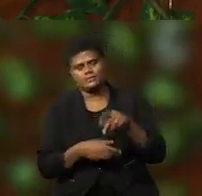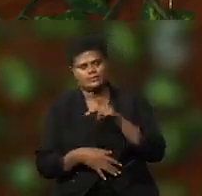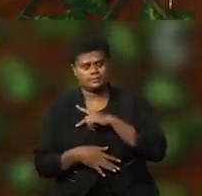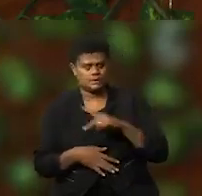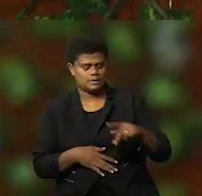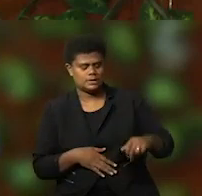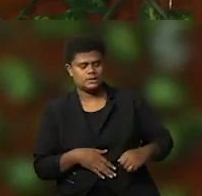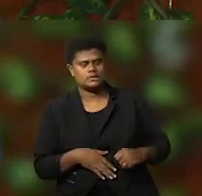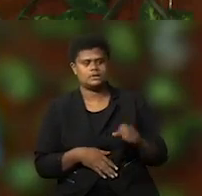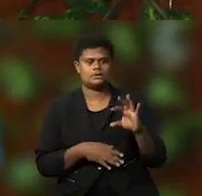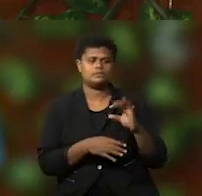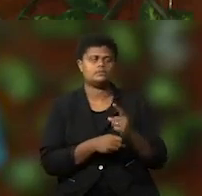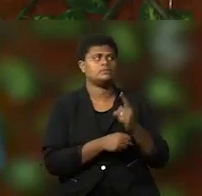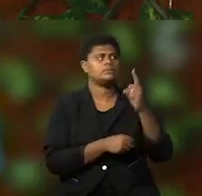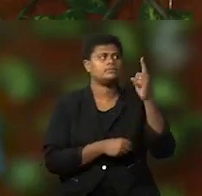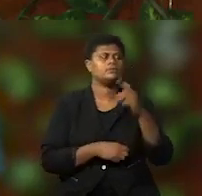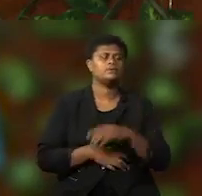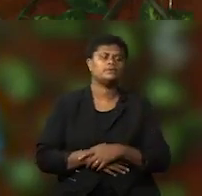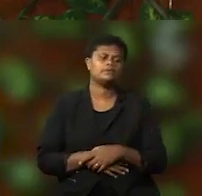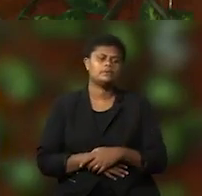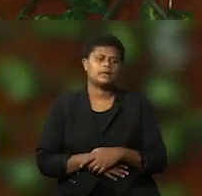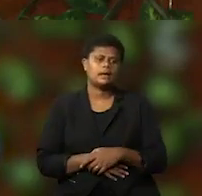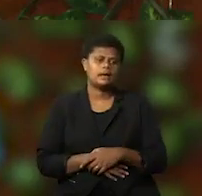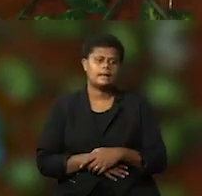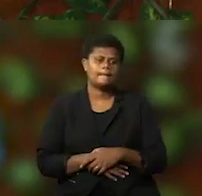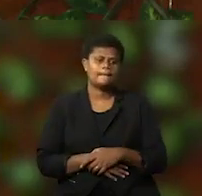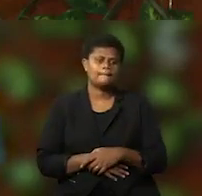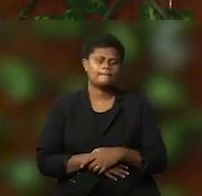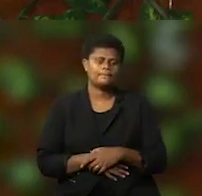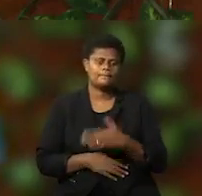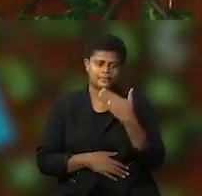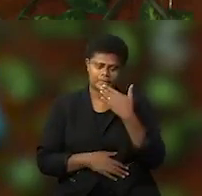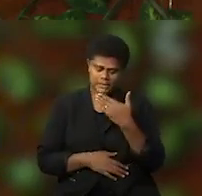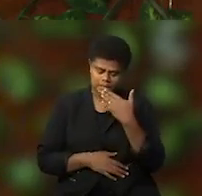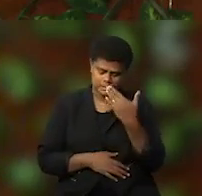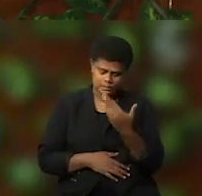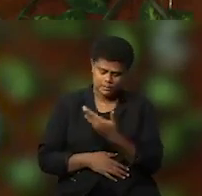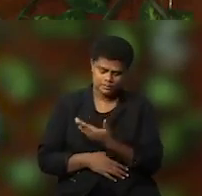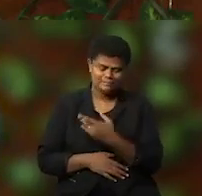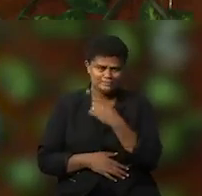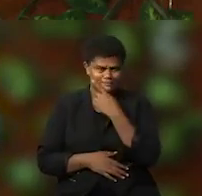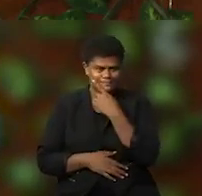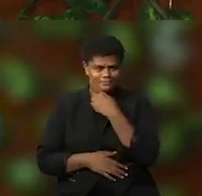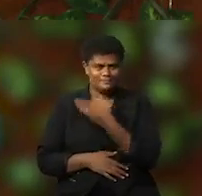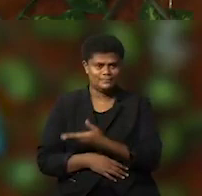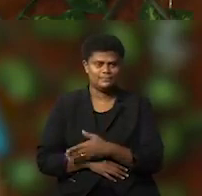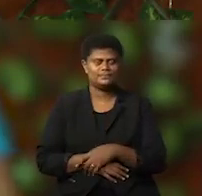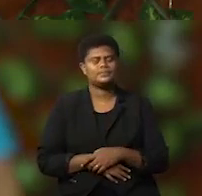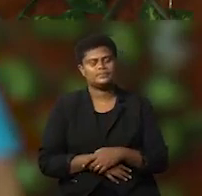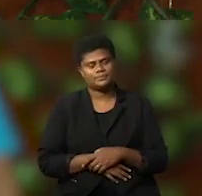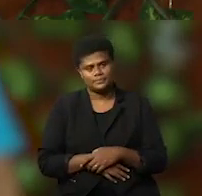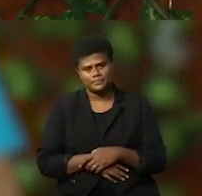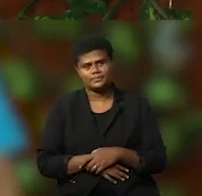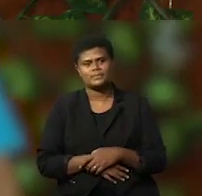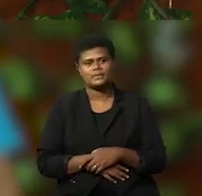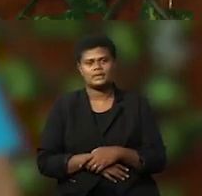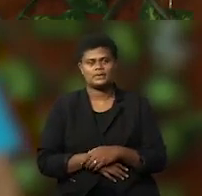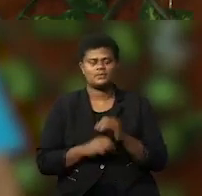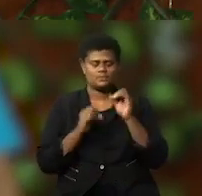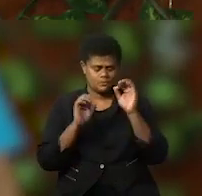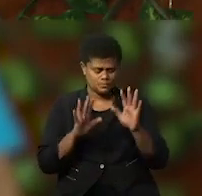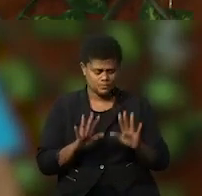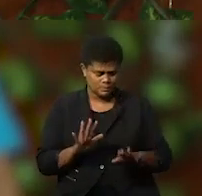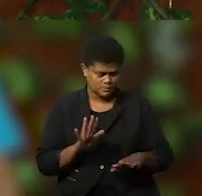that we're all working towards to. Thank you very much, Maria, for the wonderful thought. And thank you,